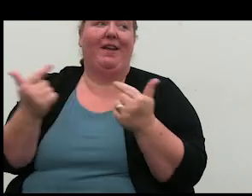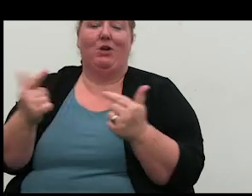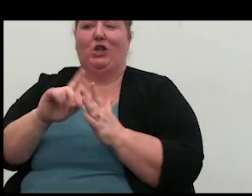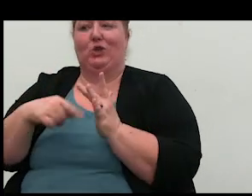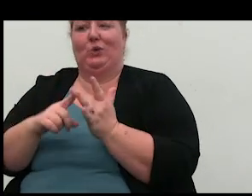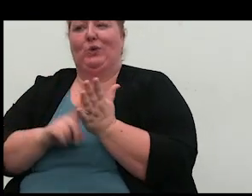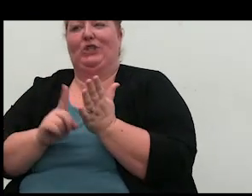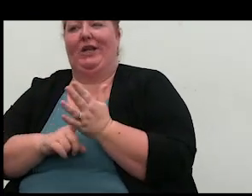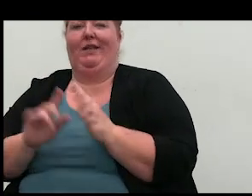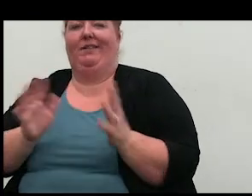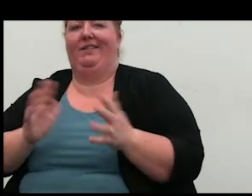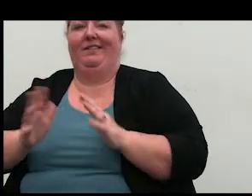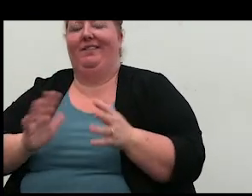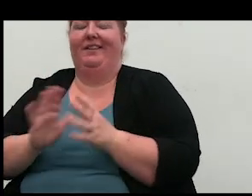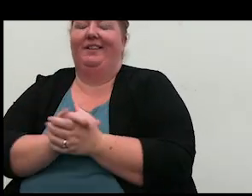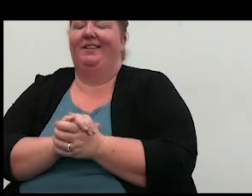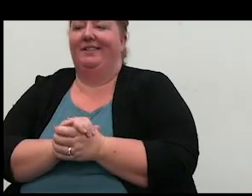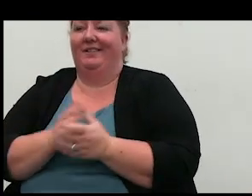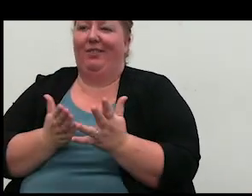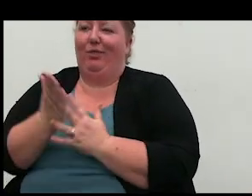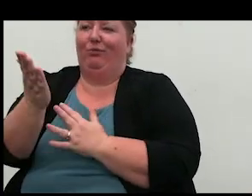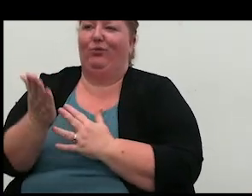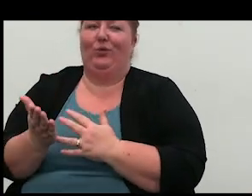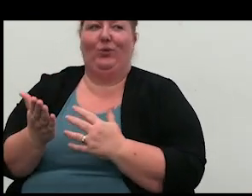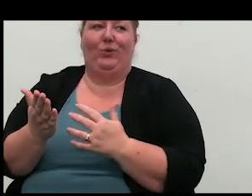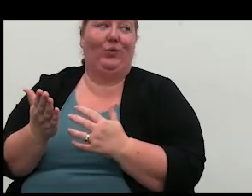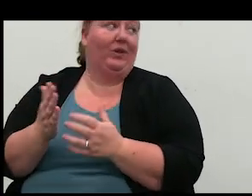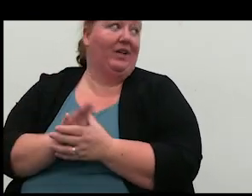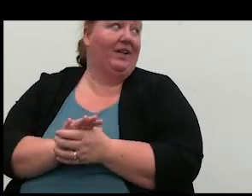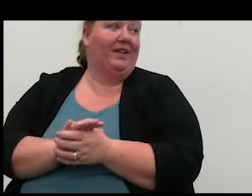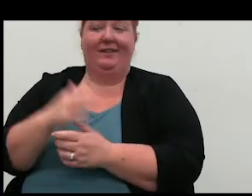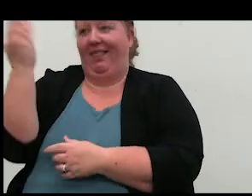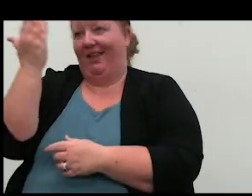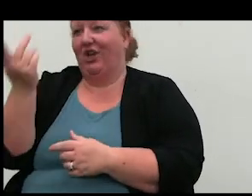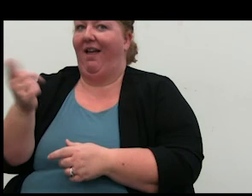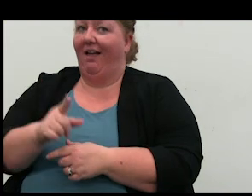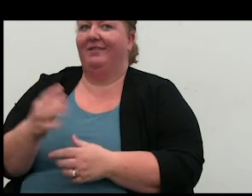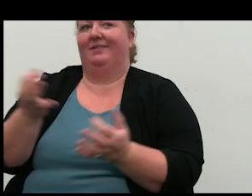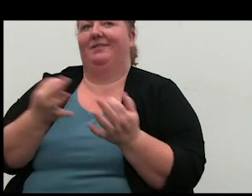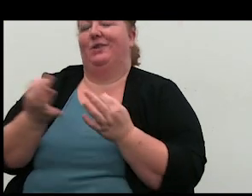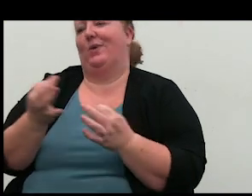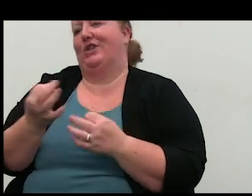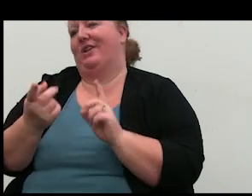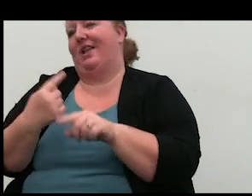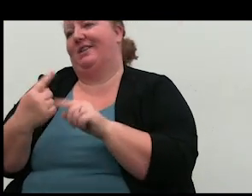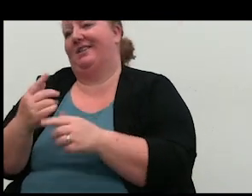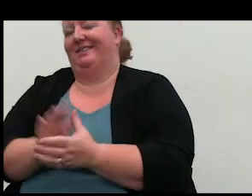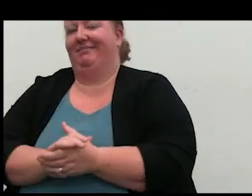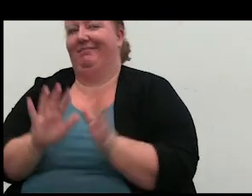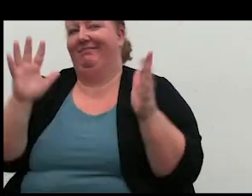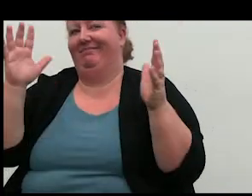to Jill, who's signed throughout that entire lecture and the question and answers.